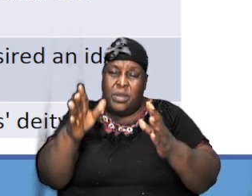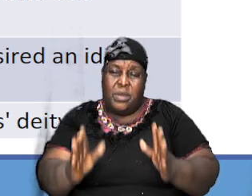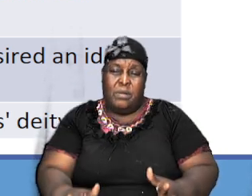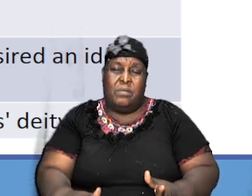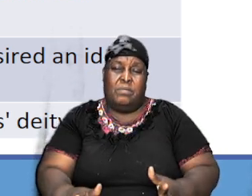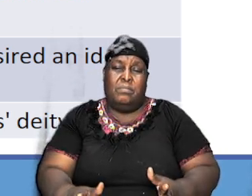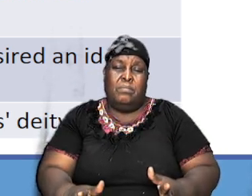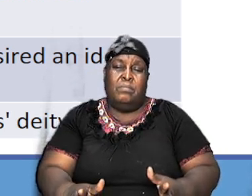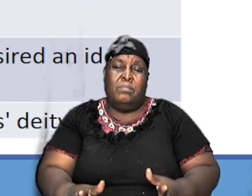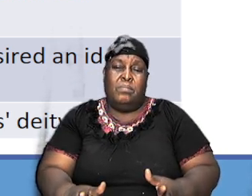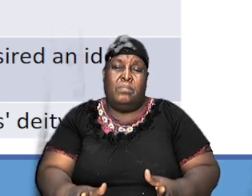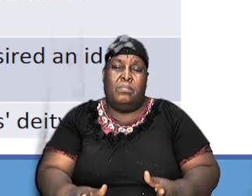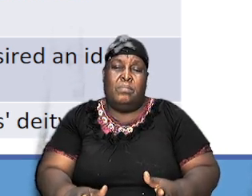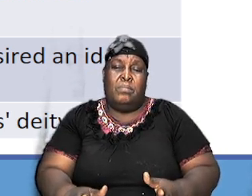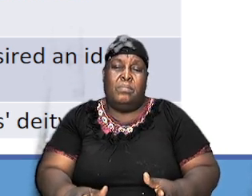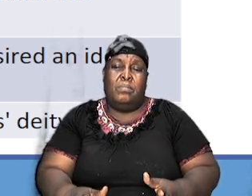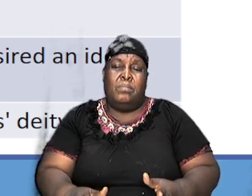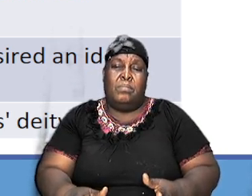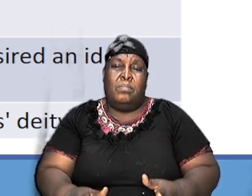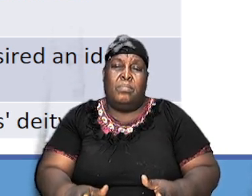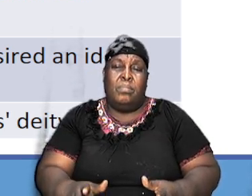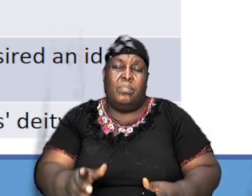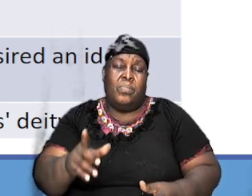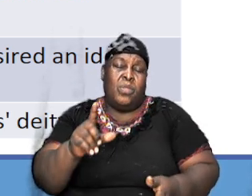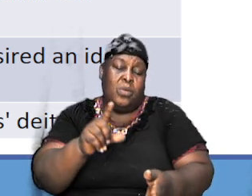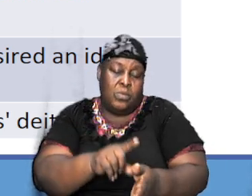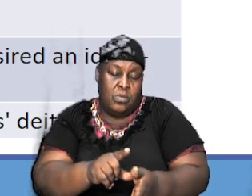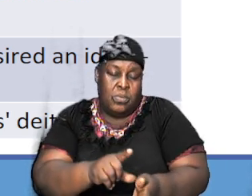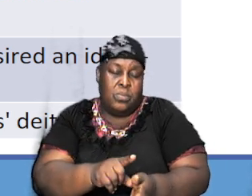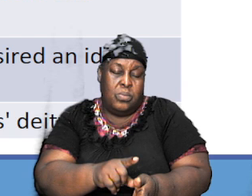man. And so, you know, Luke presented